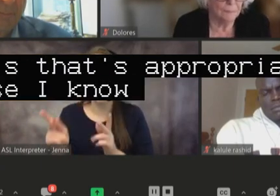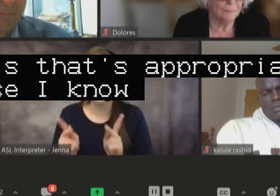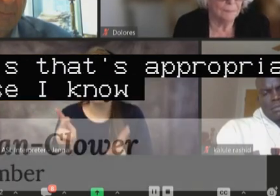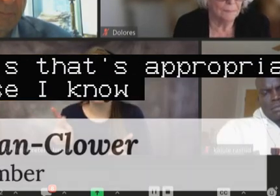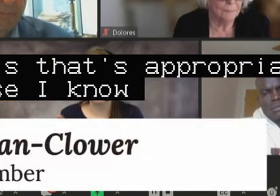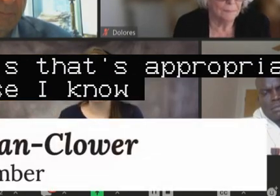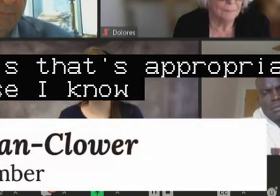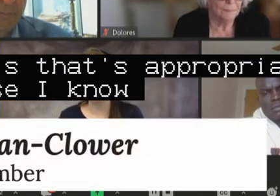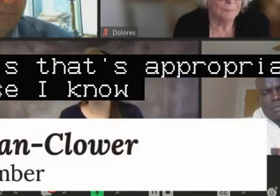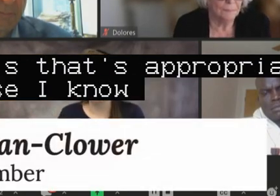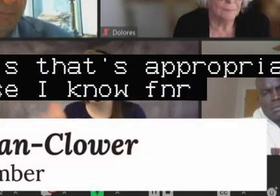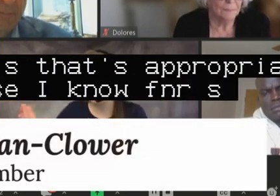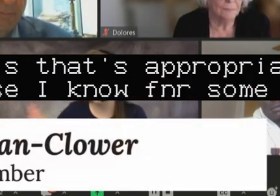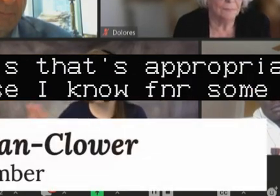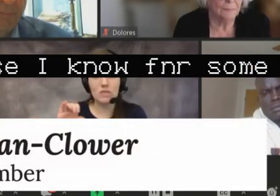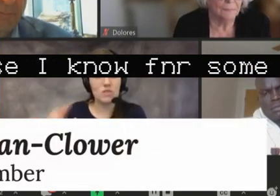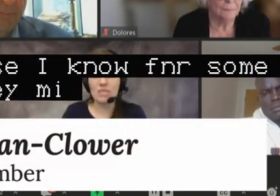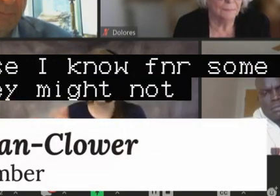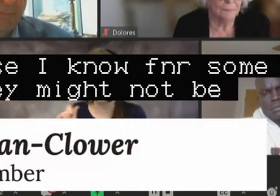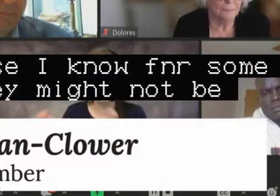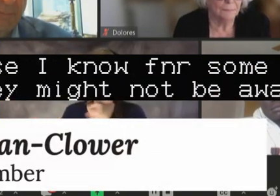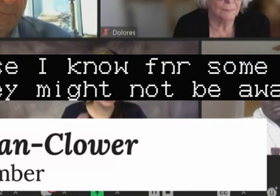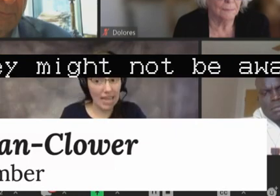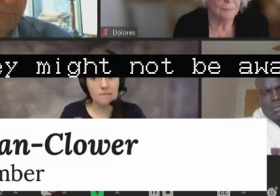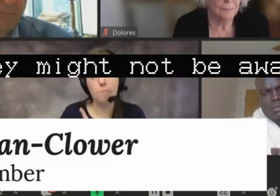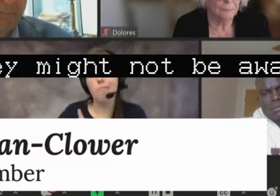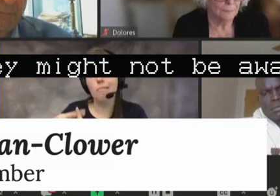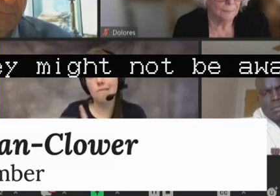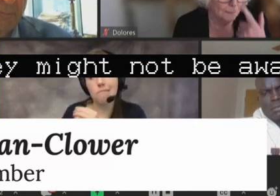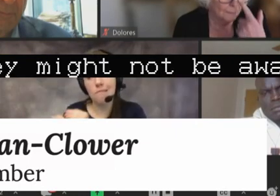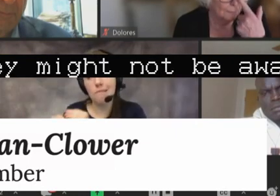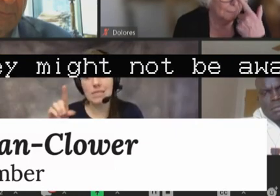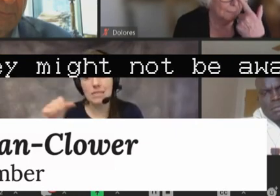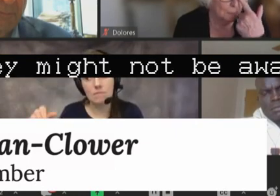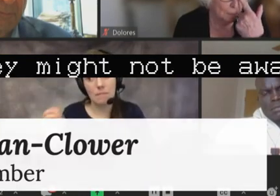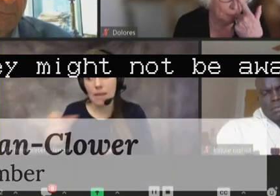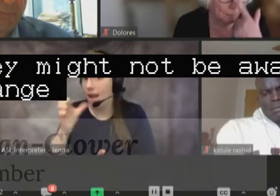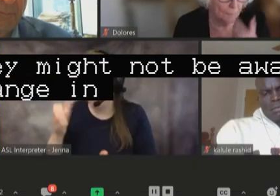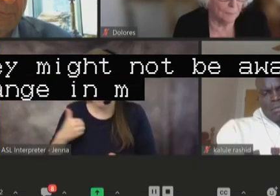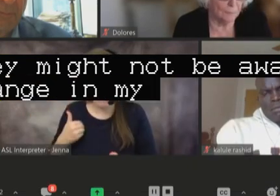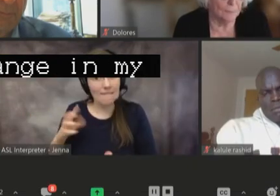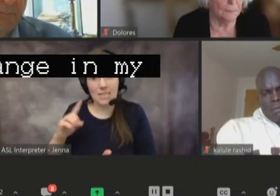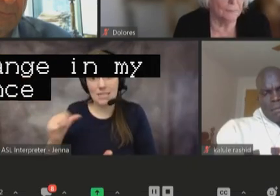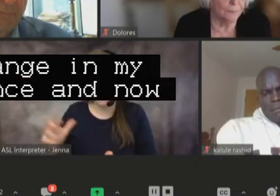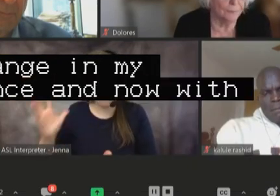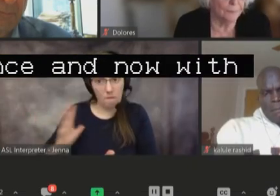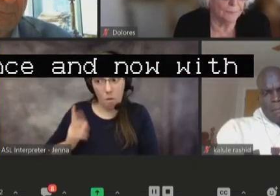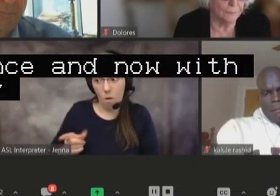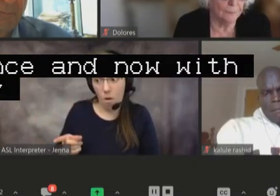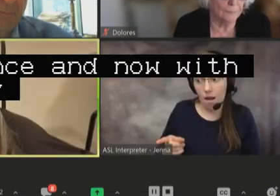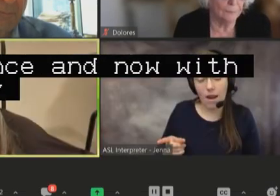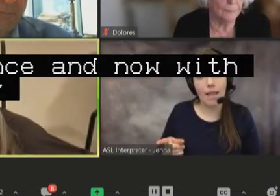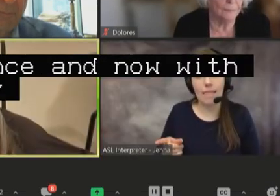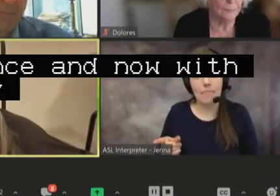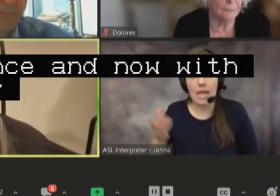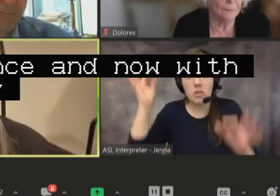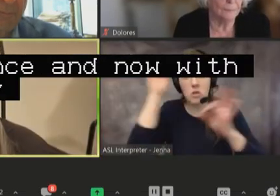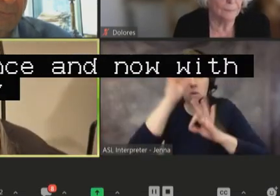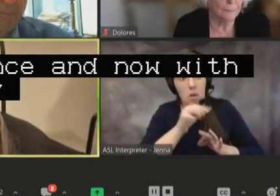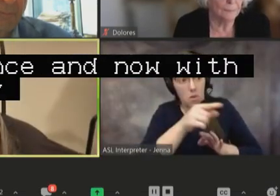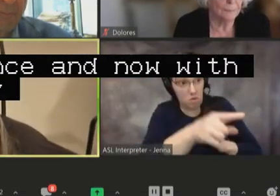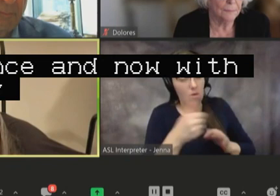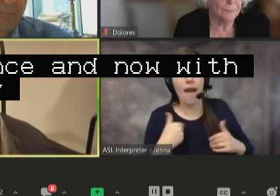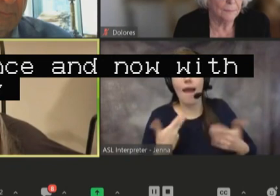life circumstance and now the disability that they didn't have before, they may not have been aware of some of the accommodations you've already had,